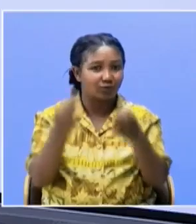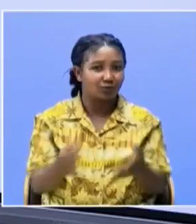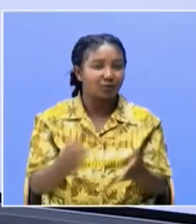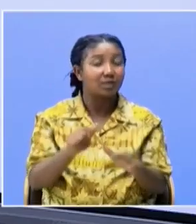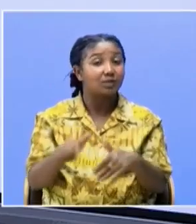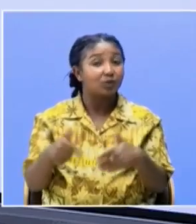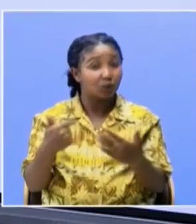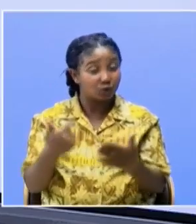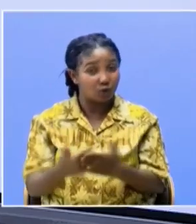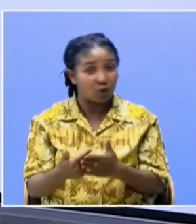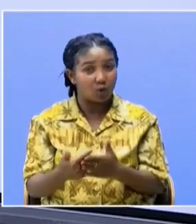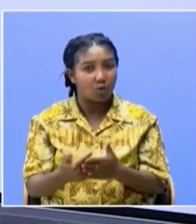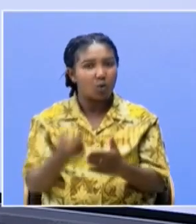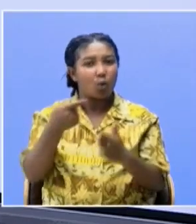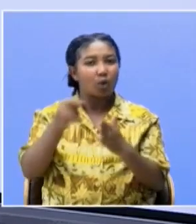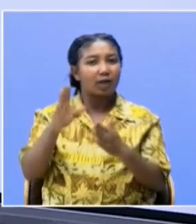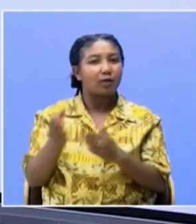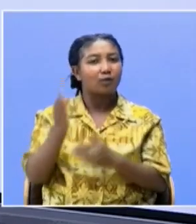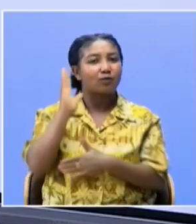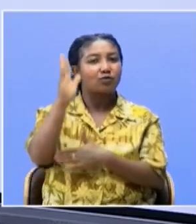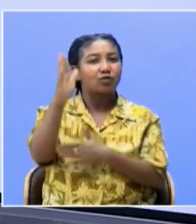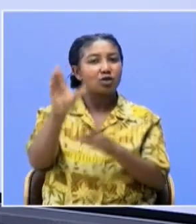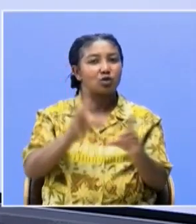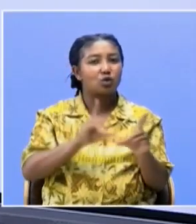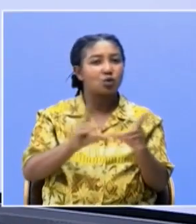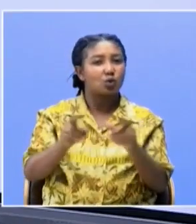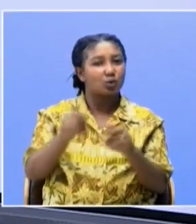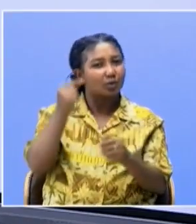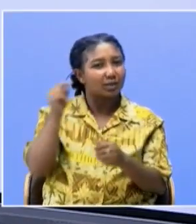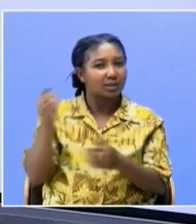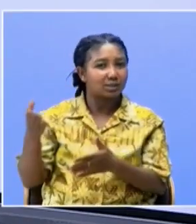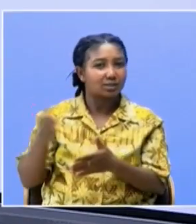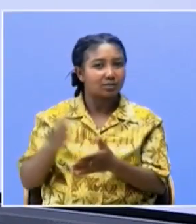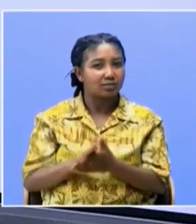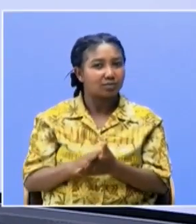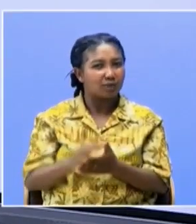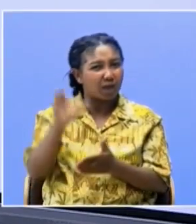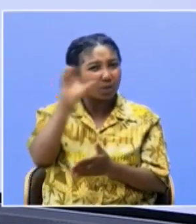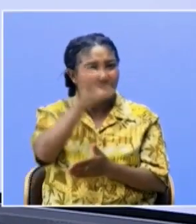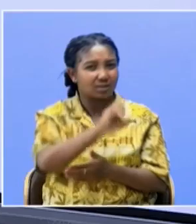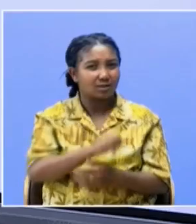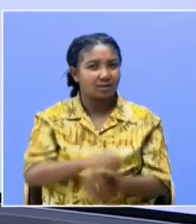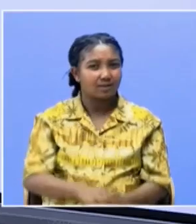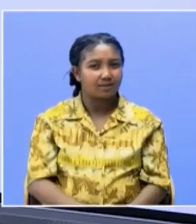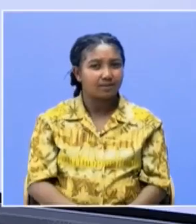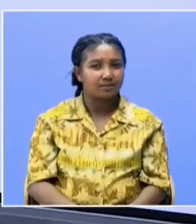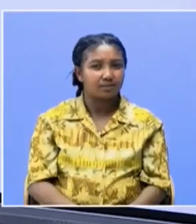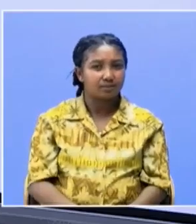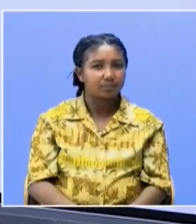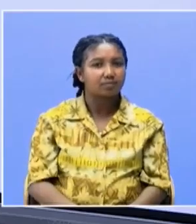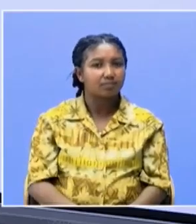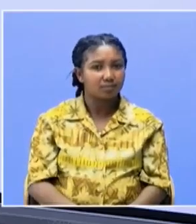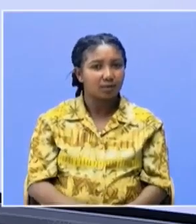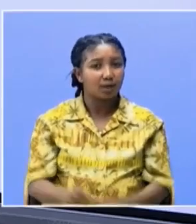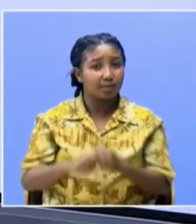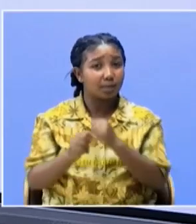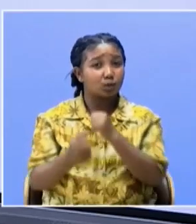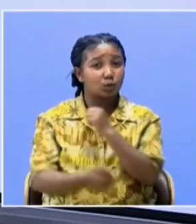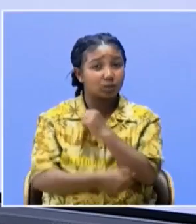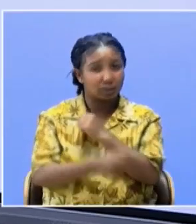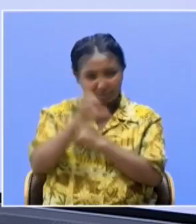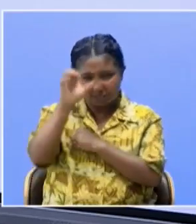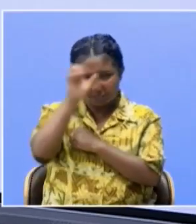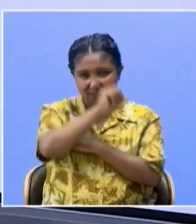So, what kind of future do you think it is? Can you guess? I mean, based on these